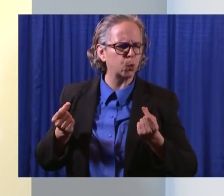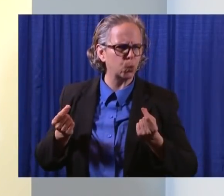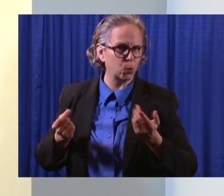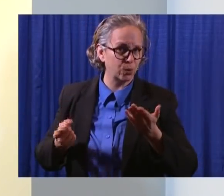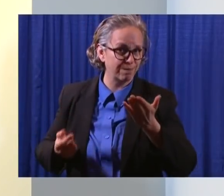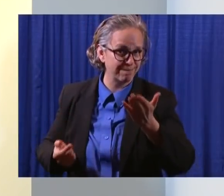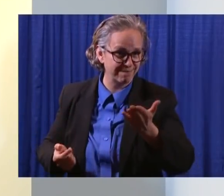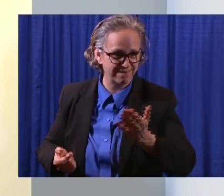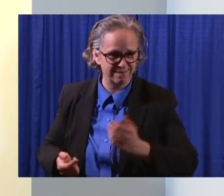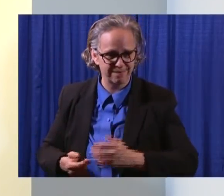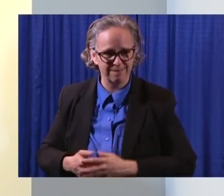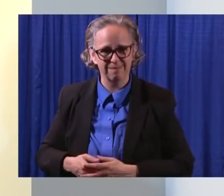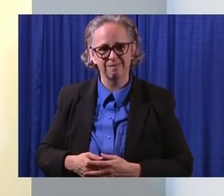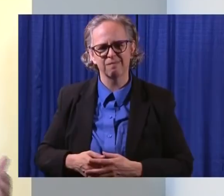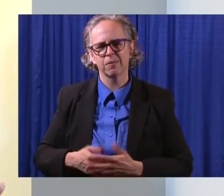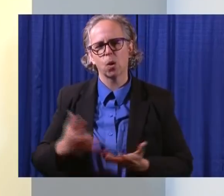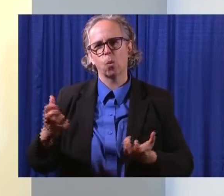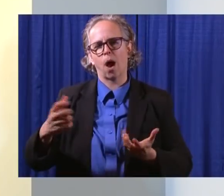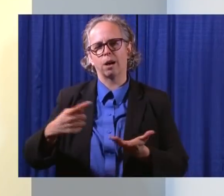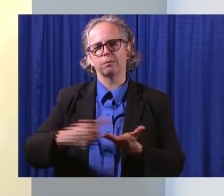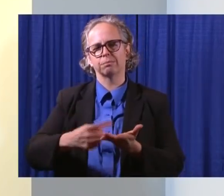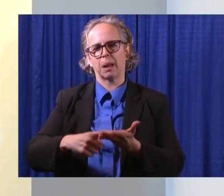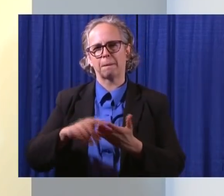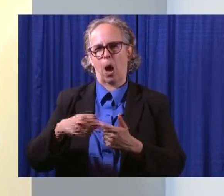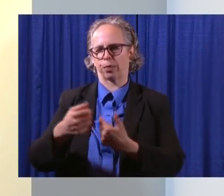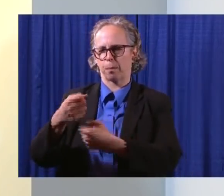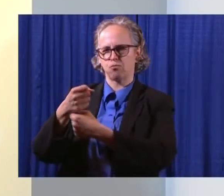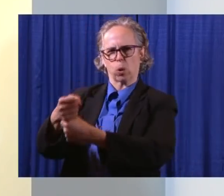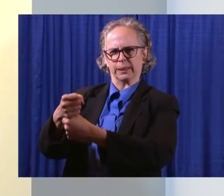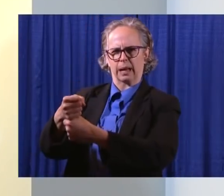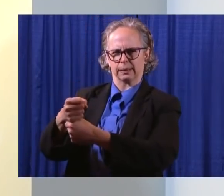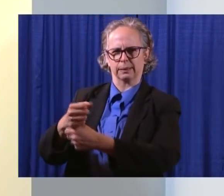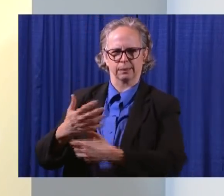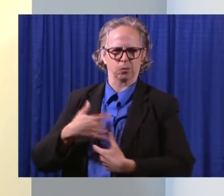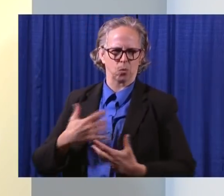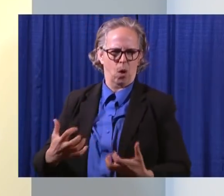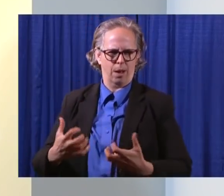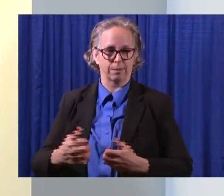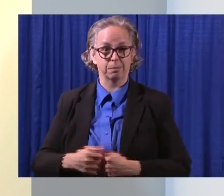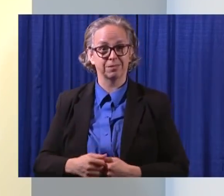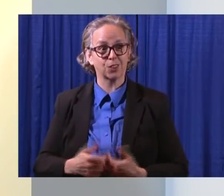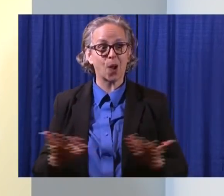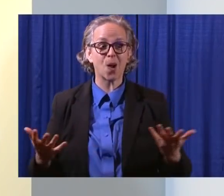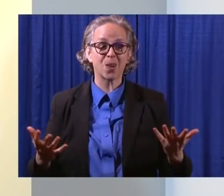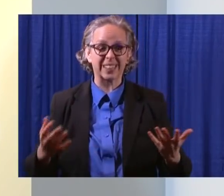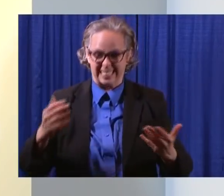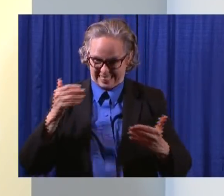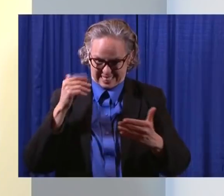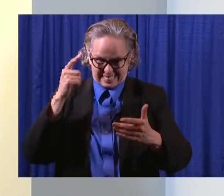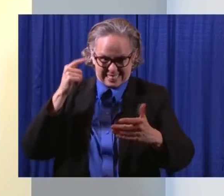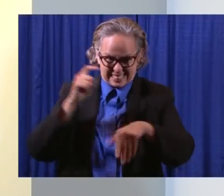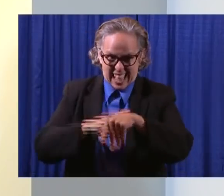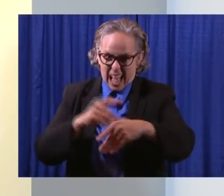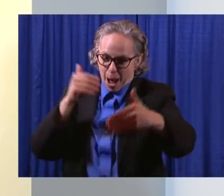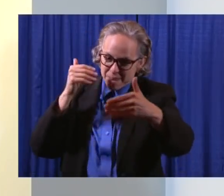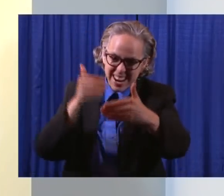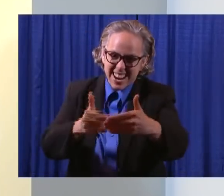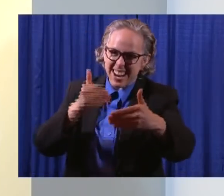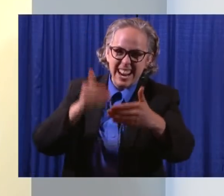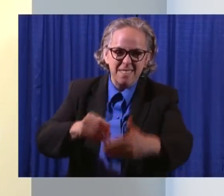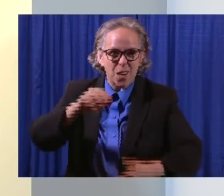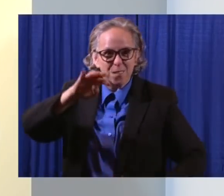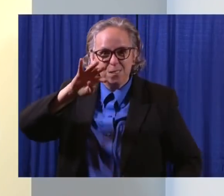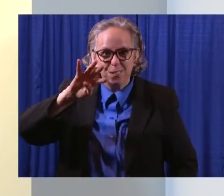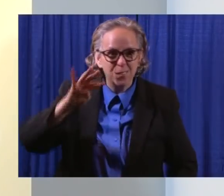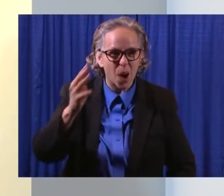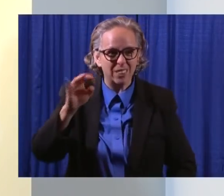governor discussed. We're in that season where we're headed towards Independence Day, and people